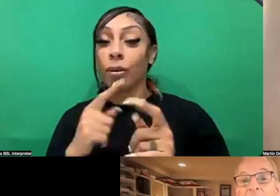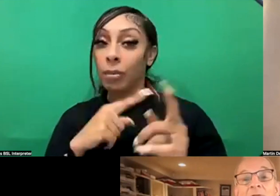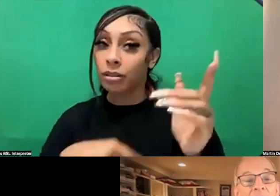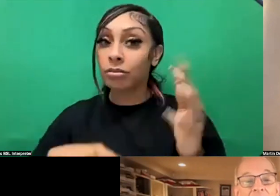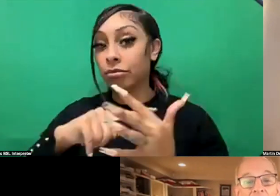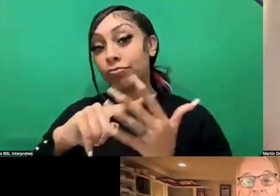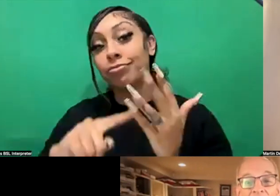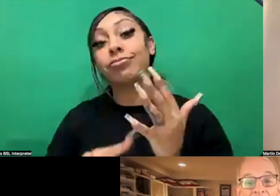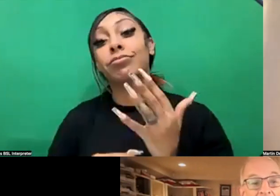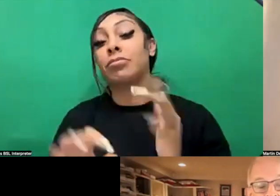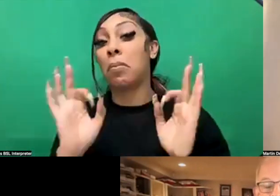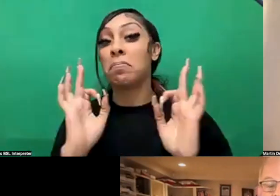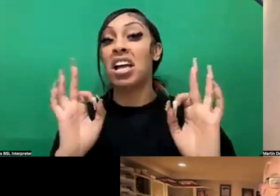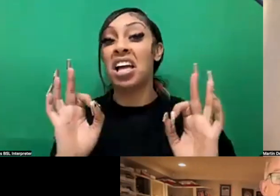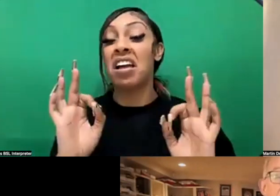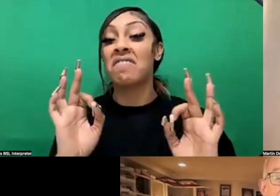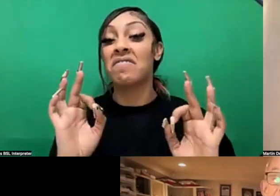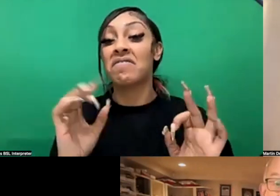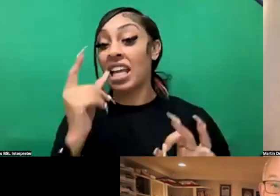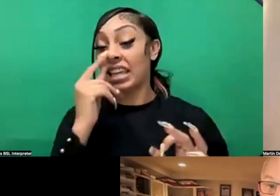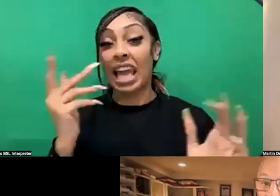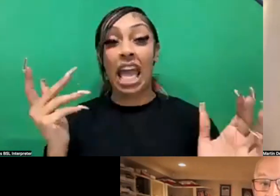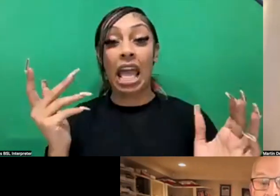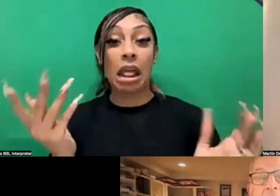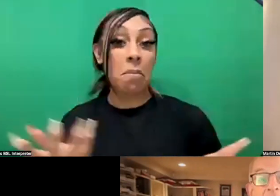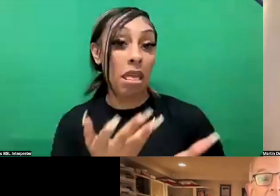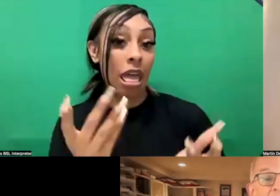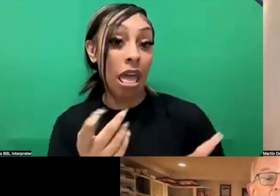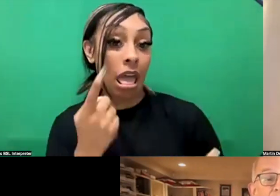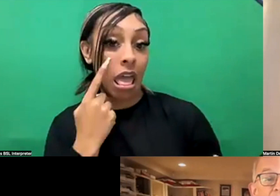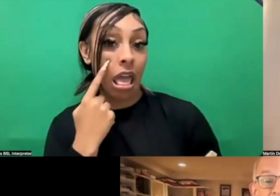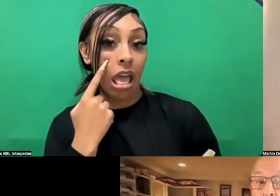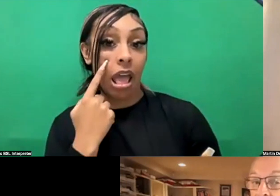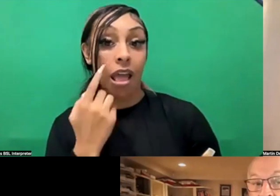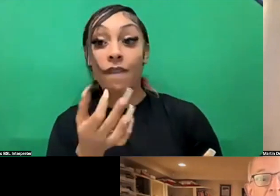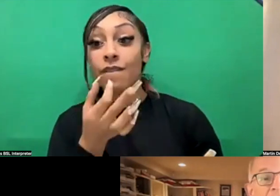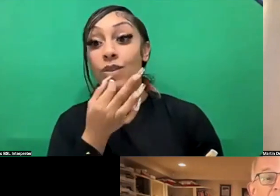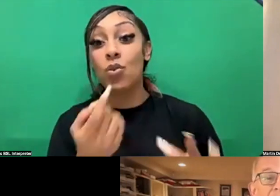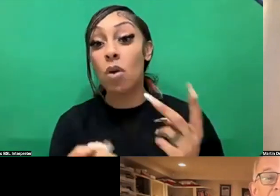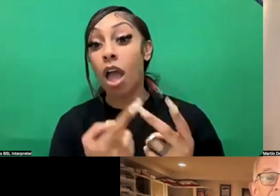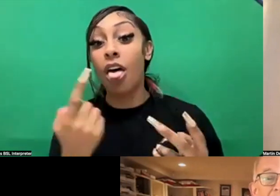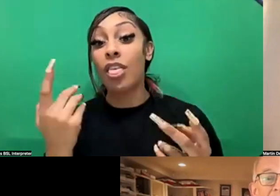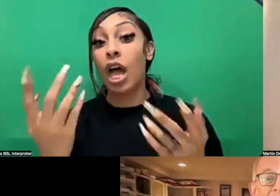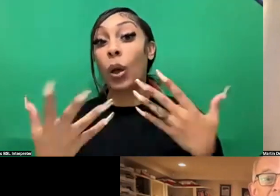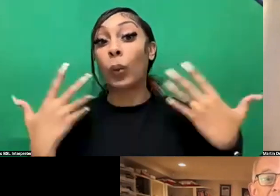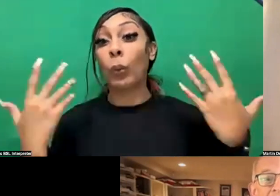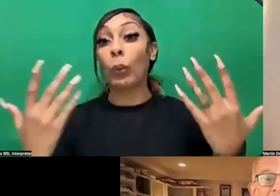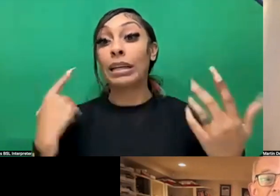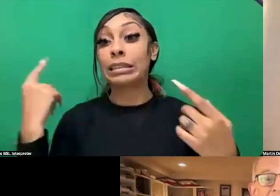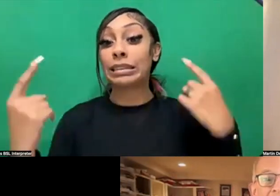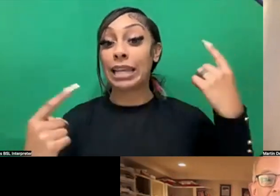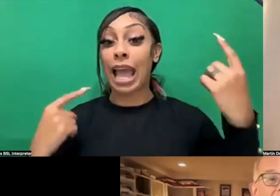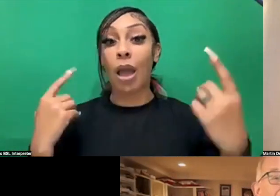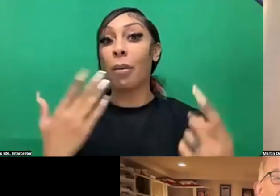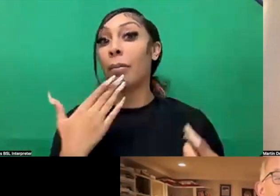absolutely perfect. So I can play you, if you'd like, I could play a couple of those other wind sounds, Martin. Yeah, please